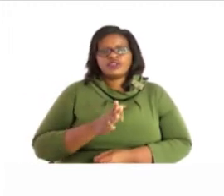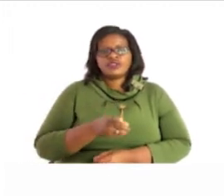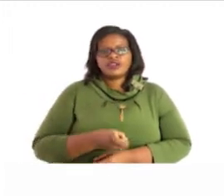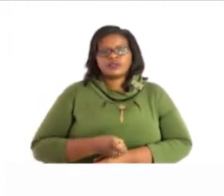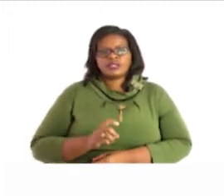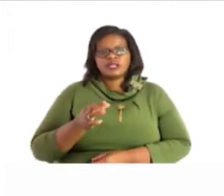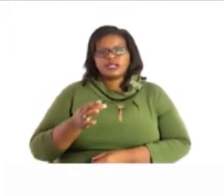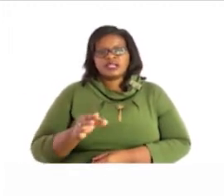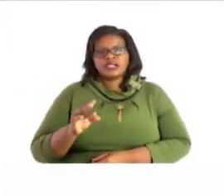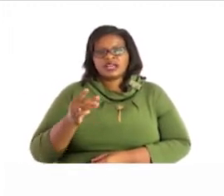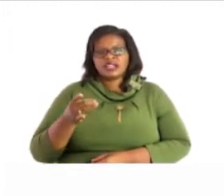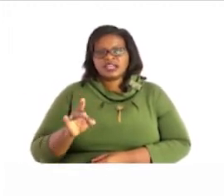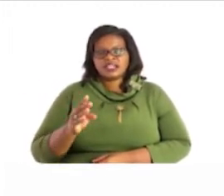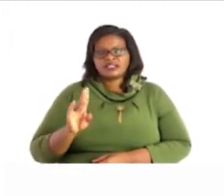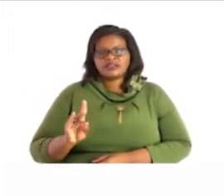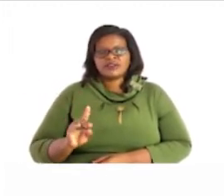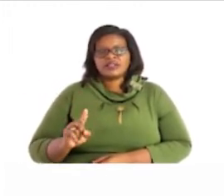15,937,